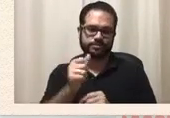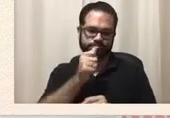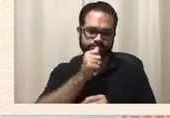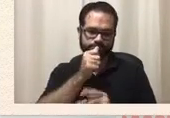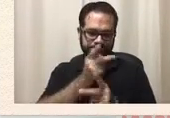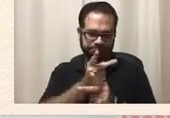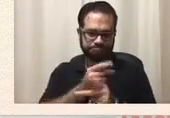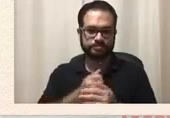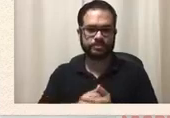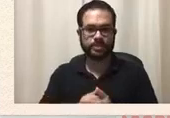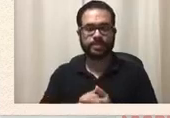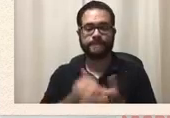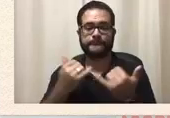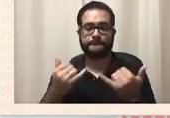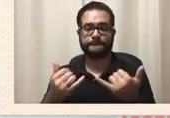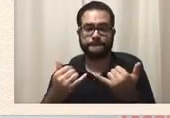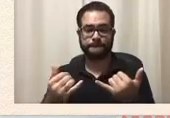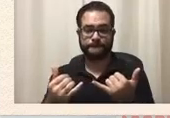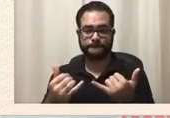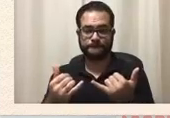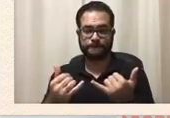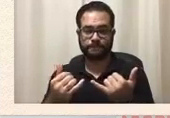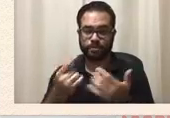what are you waiting for?